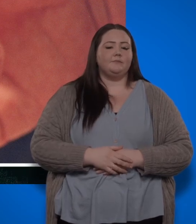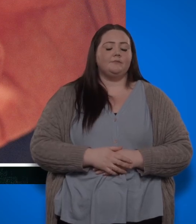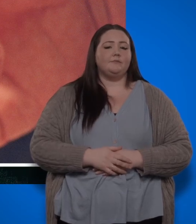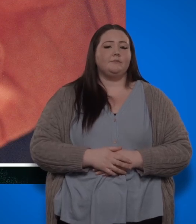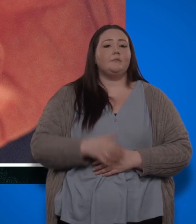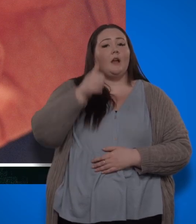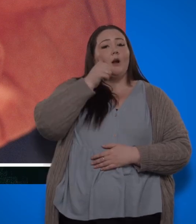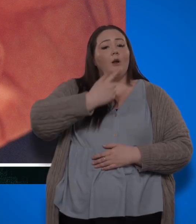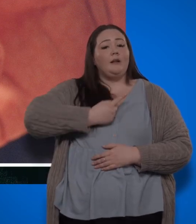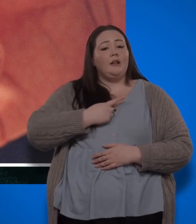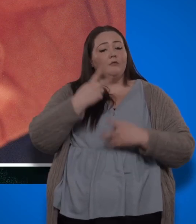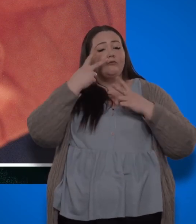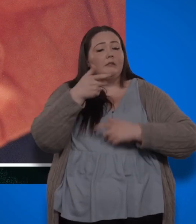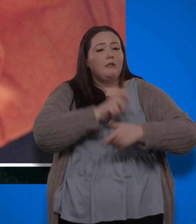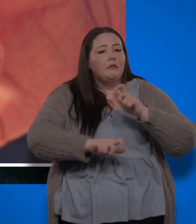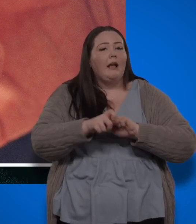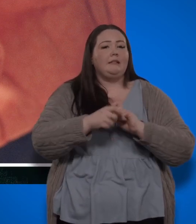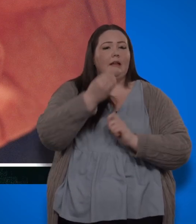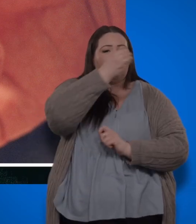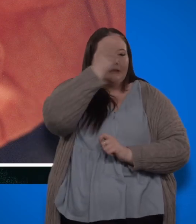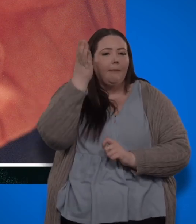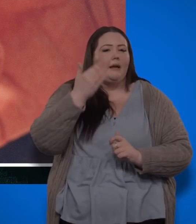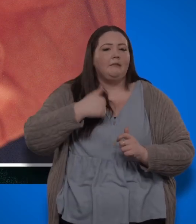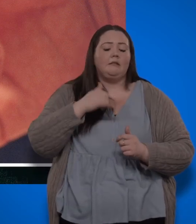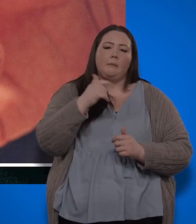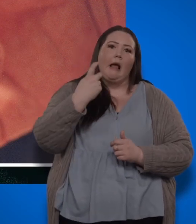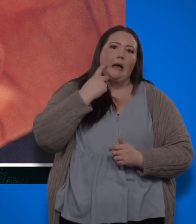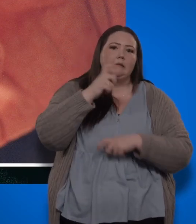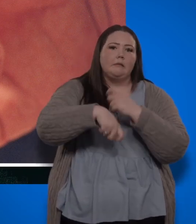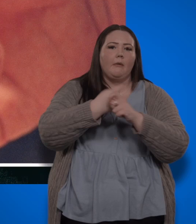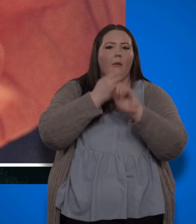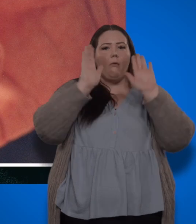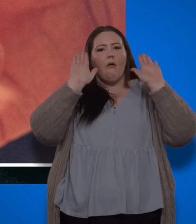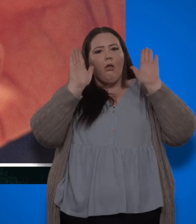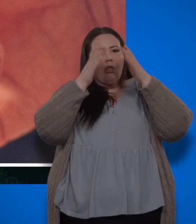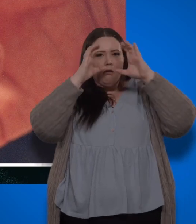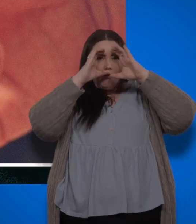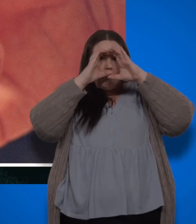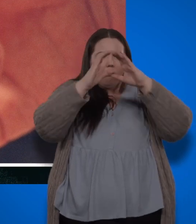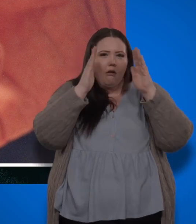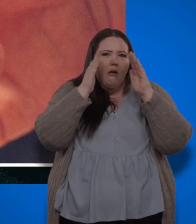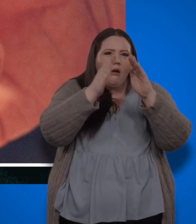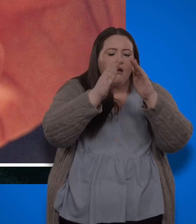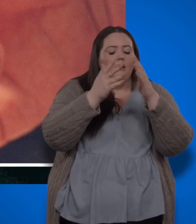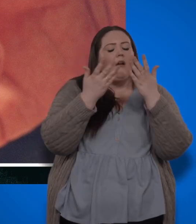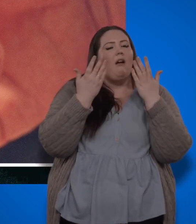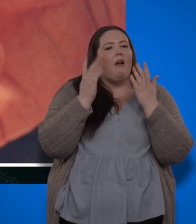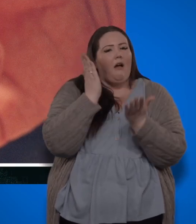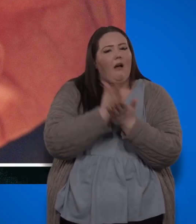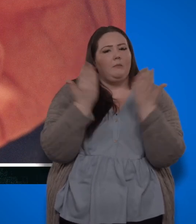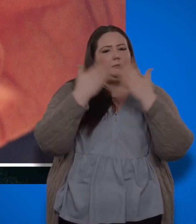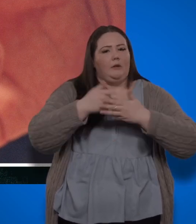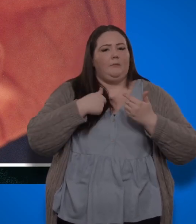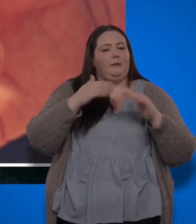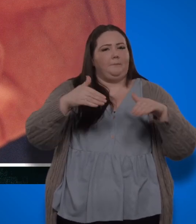as a research scientist, an academic, it's easy to develop tunnel vision. But tonight, I'm going to focus on some really